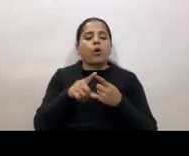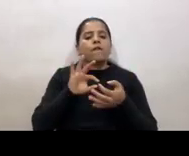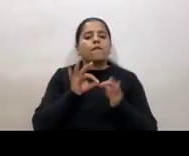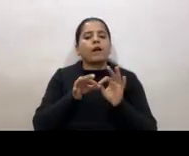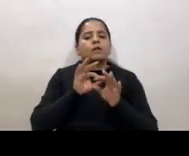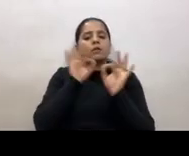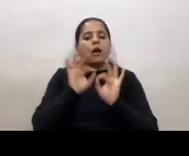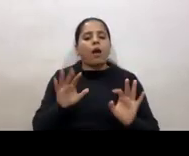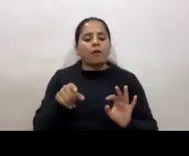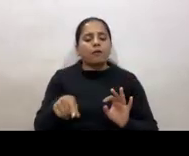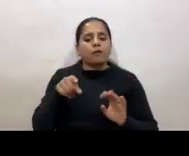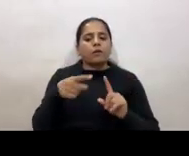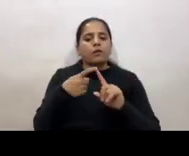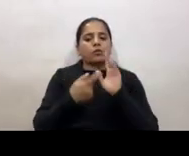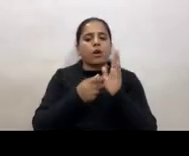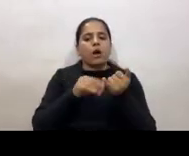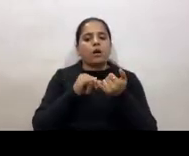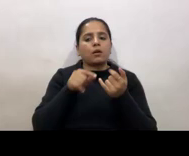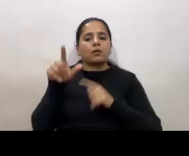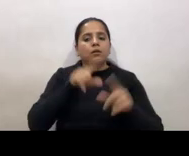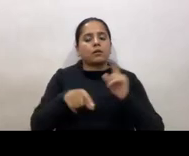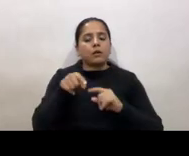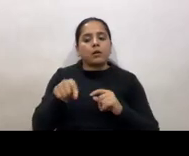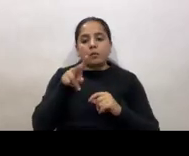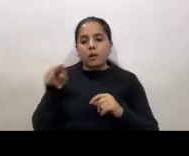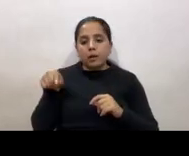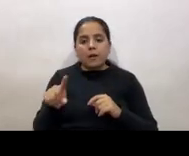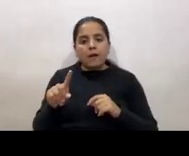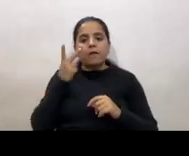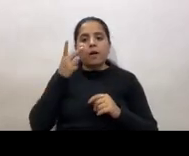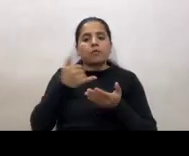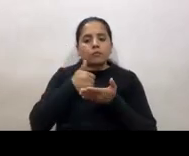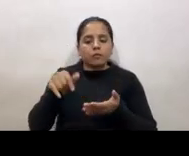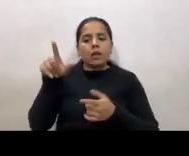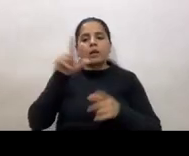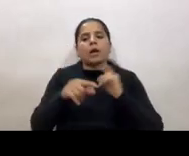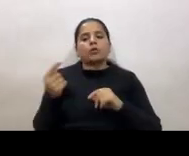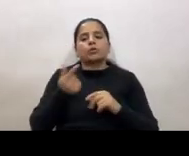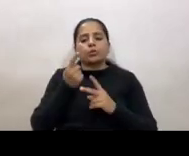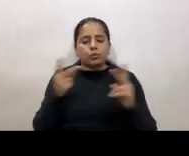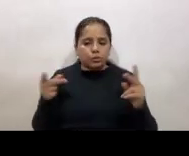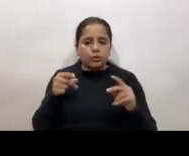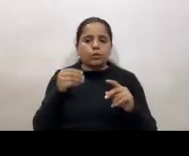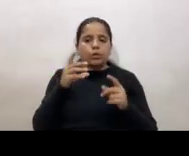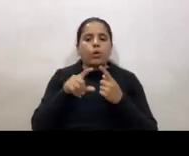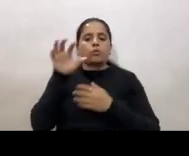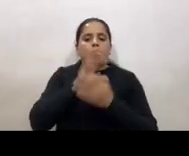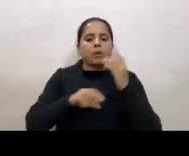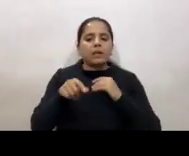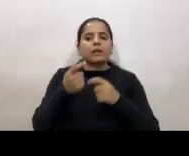All right. While translanguaging says the meaning is first believed and then the language is used. So in code mixing,